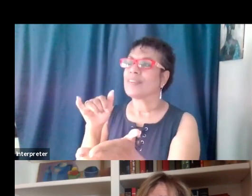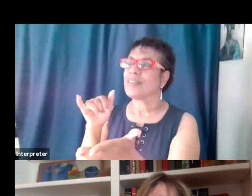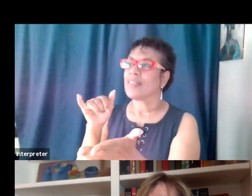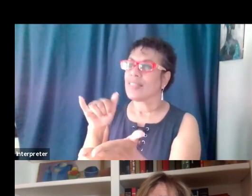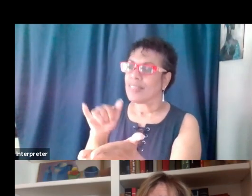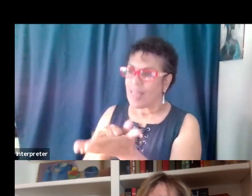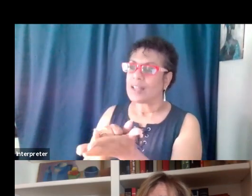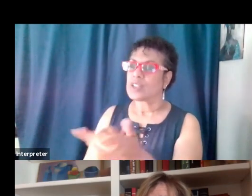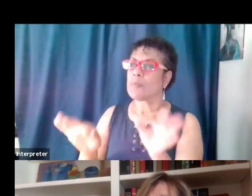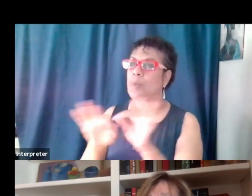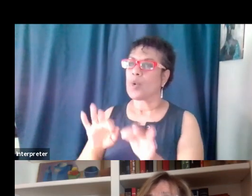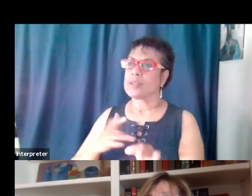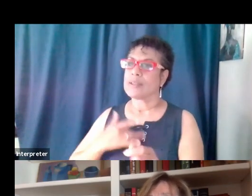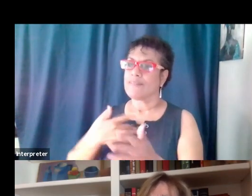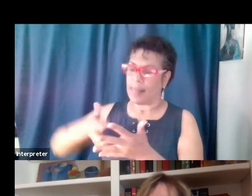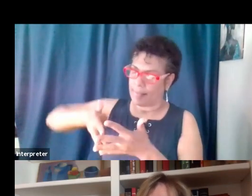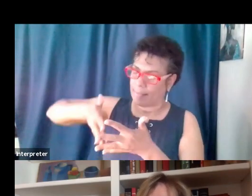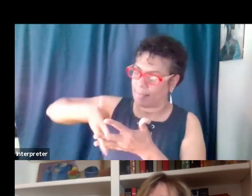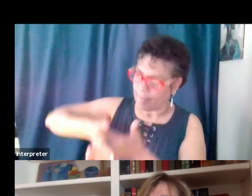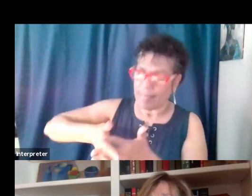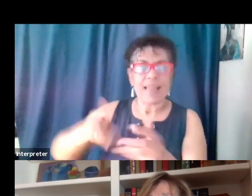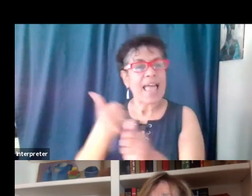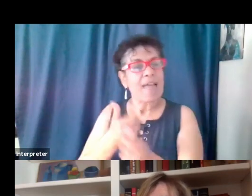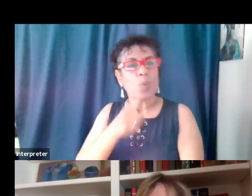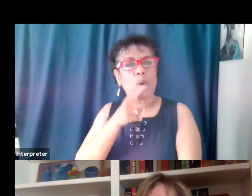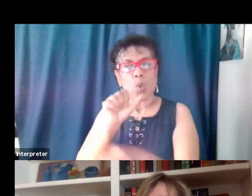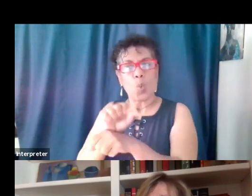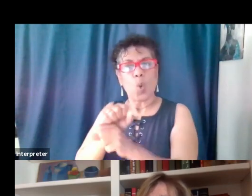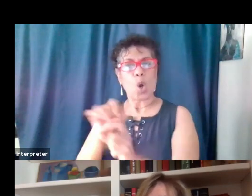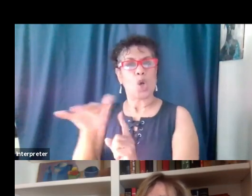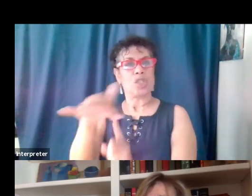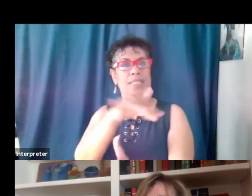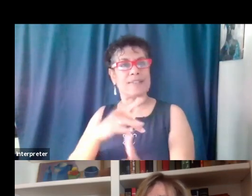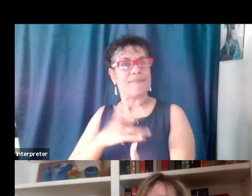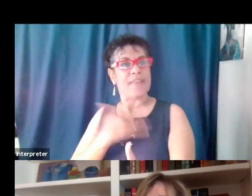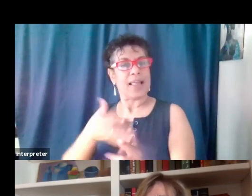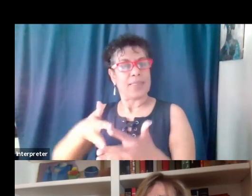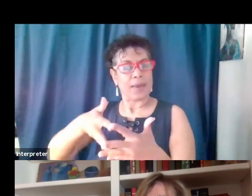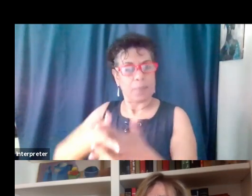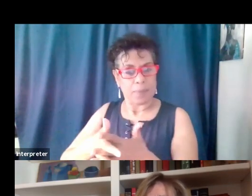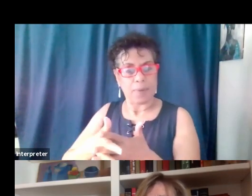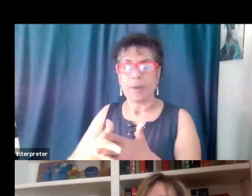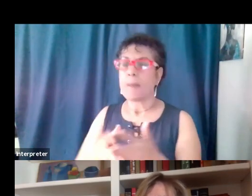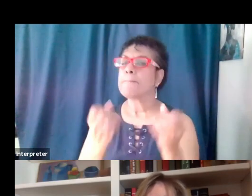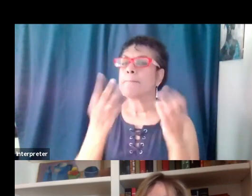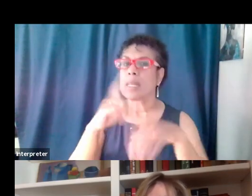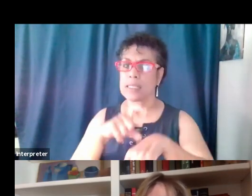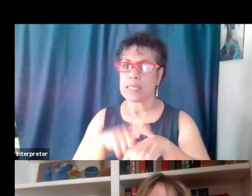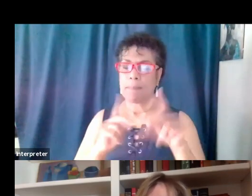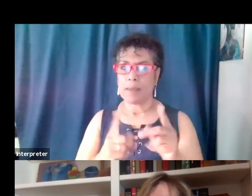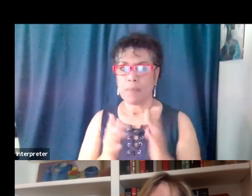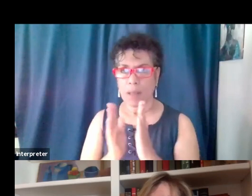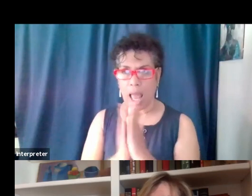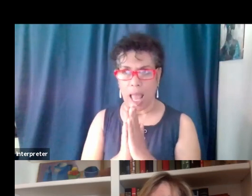the feeling to permeate everybody who works in your environment. And often that's the first question people